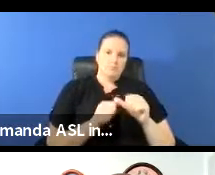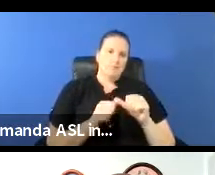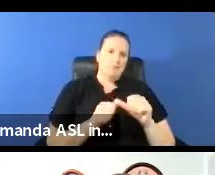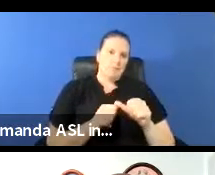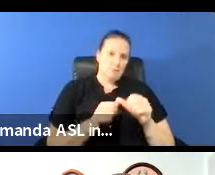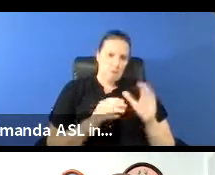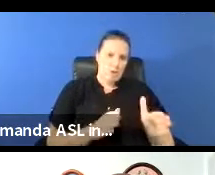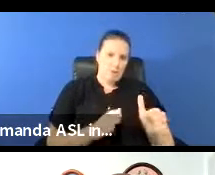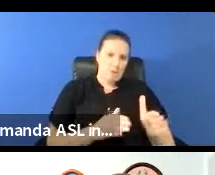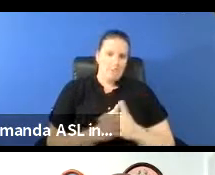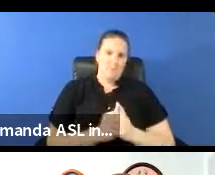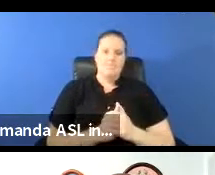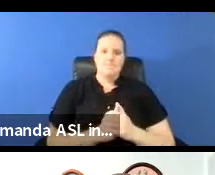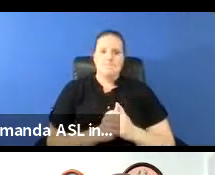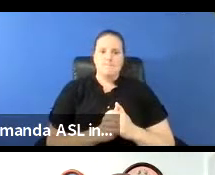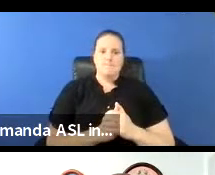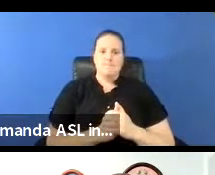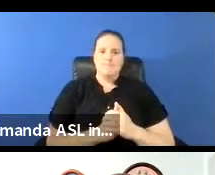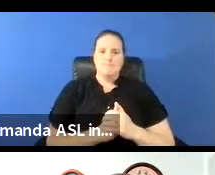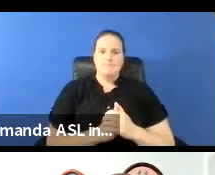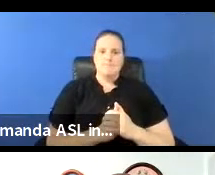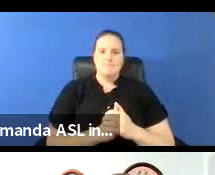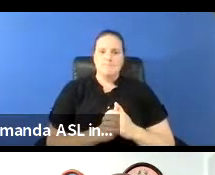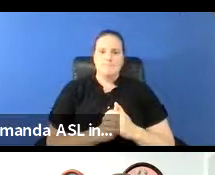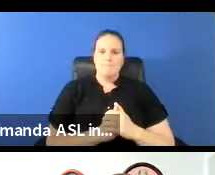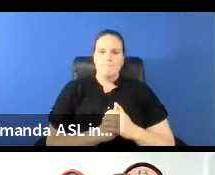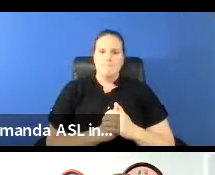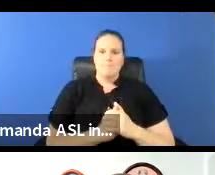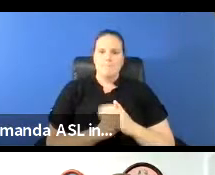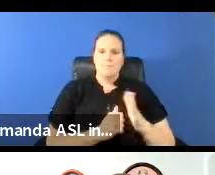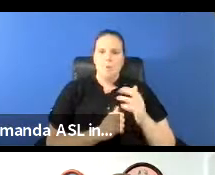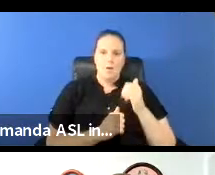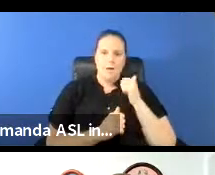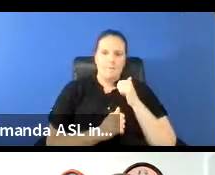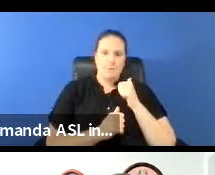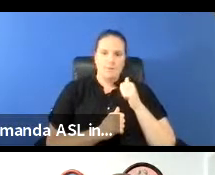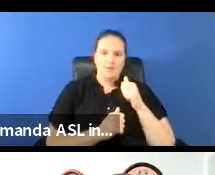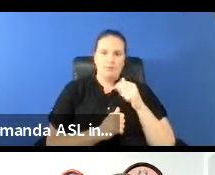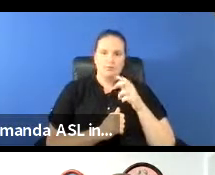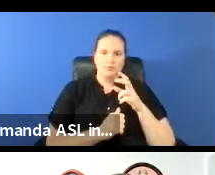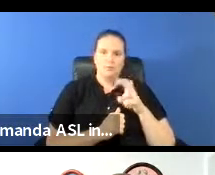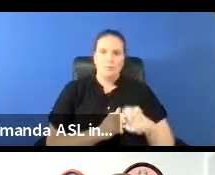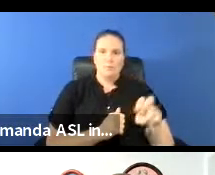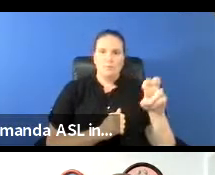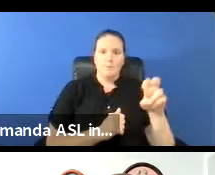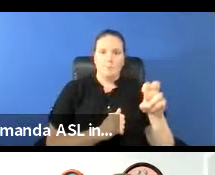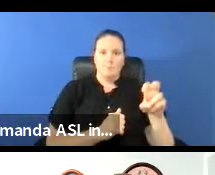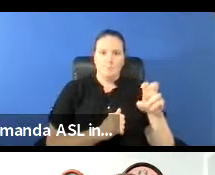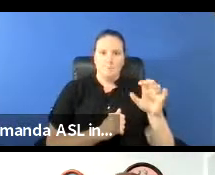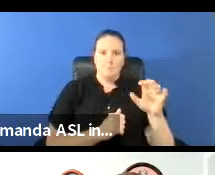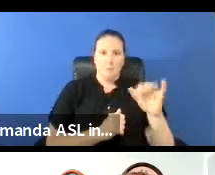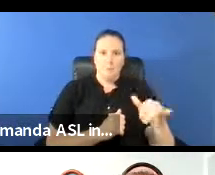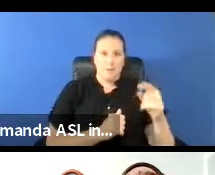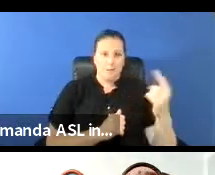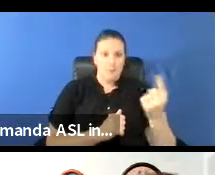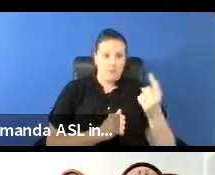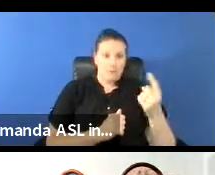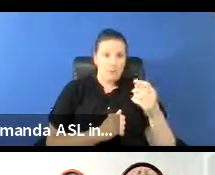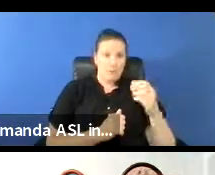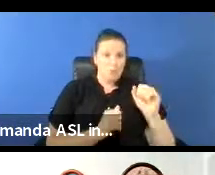manner. So your daily trip will be something that you can